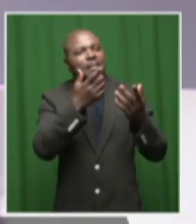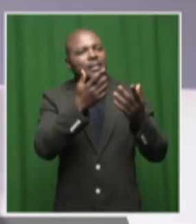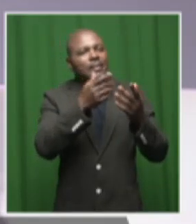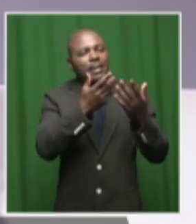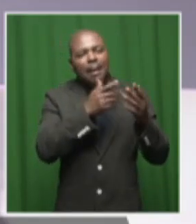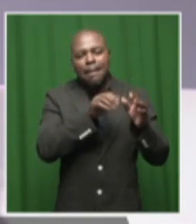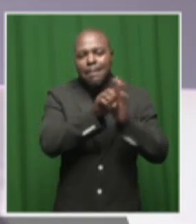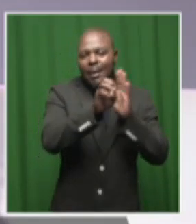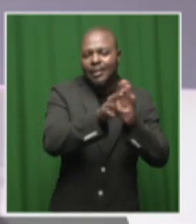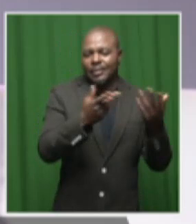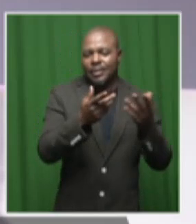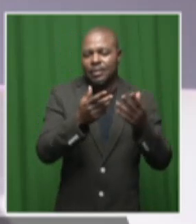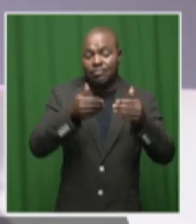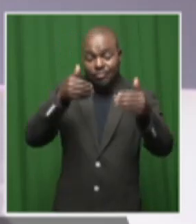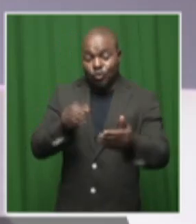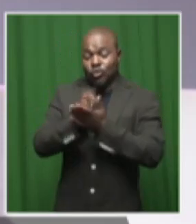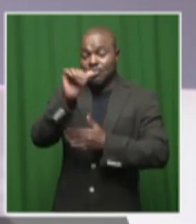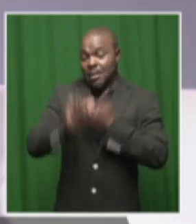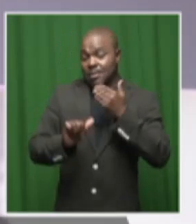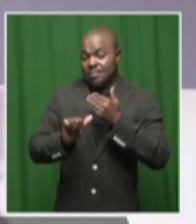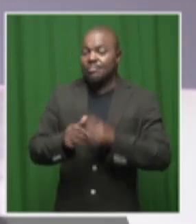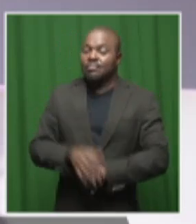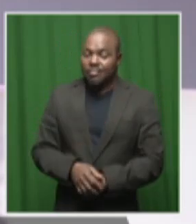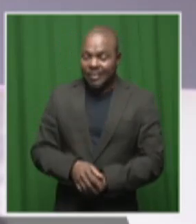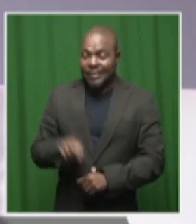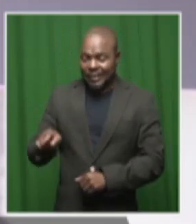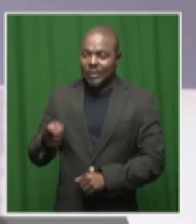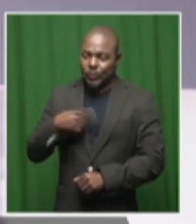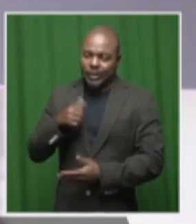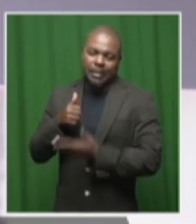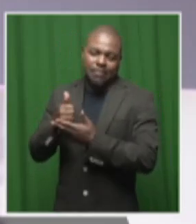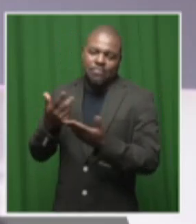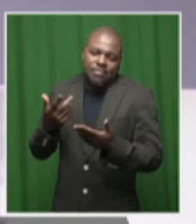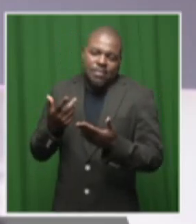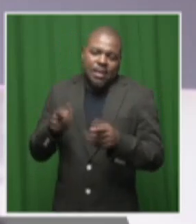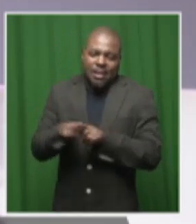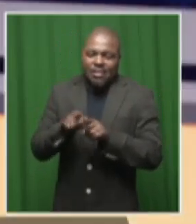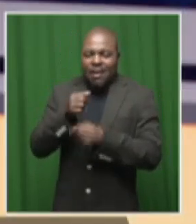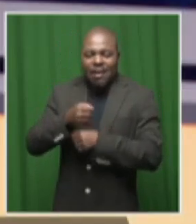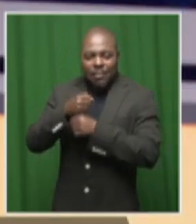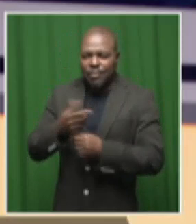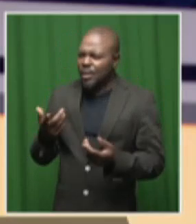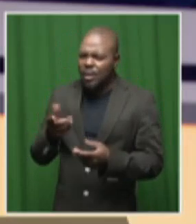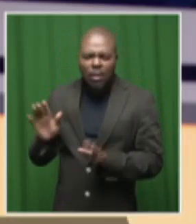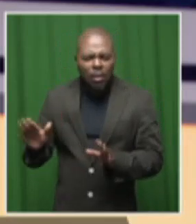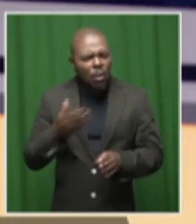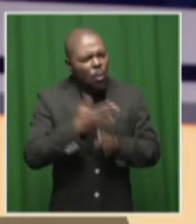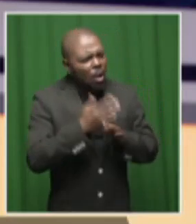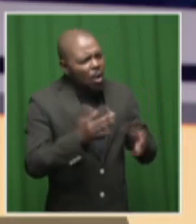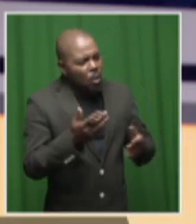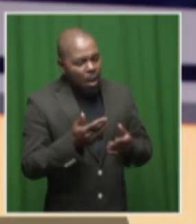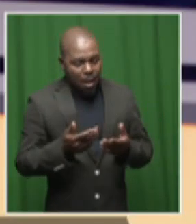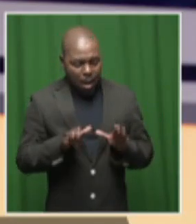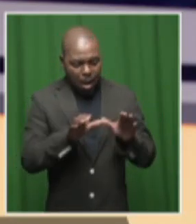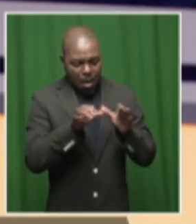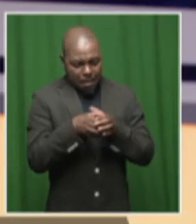period. So yeah, it's that's the difference that we make as a campaign. How does it work? So a company or a small